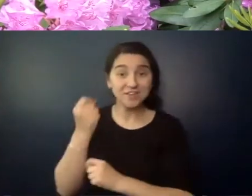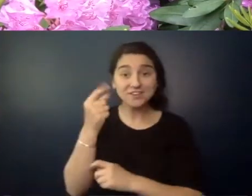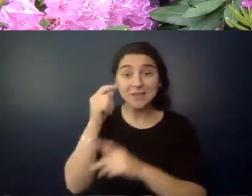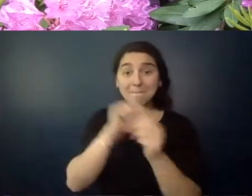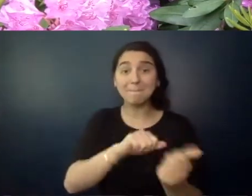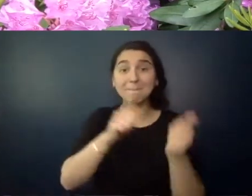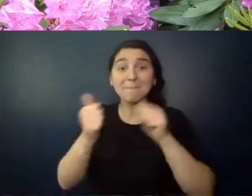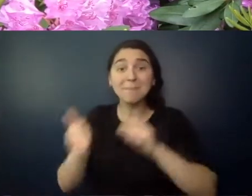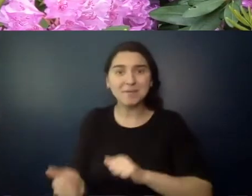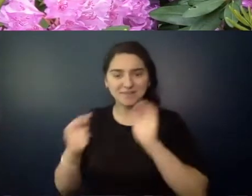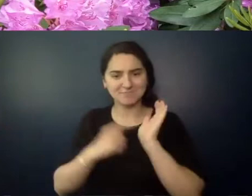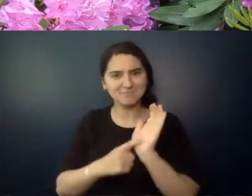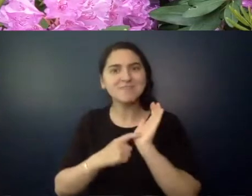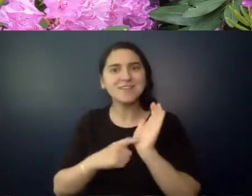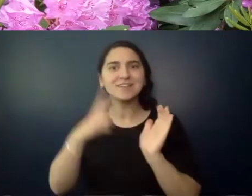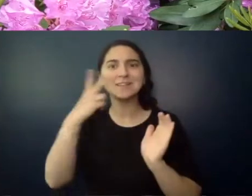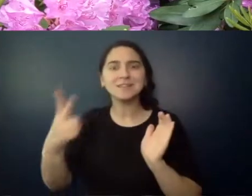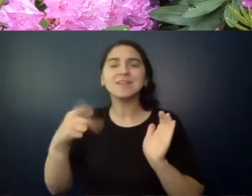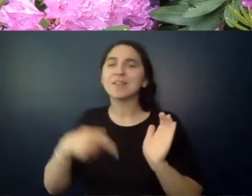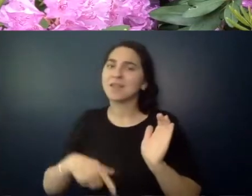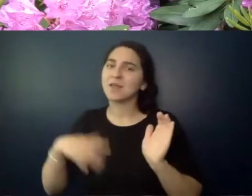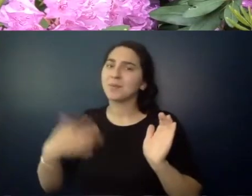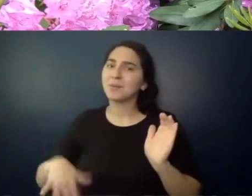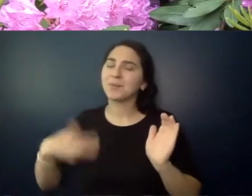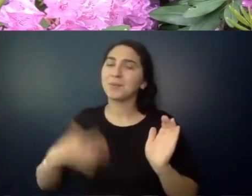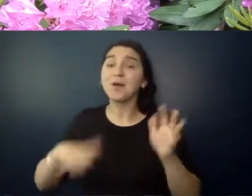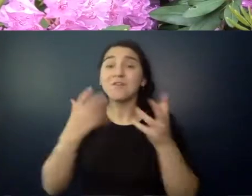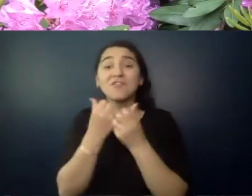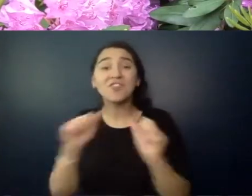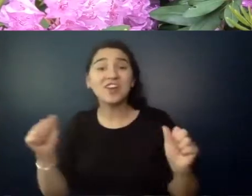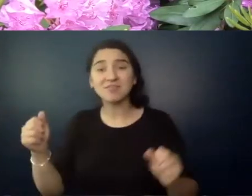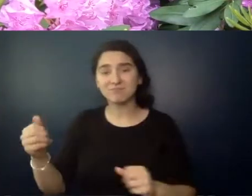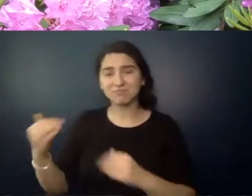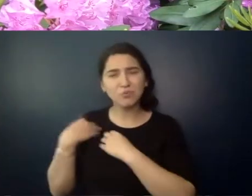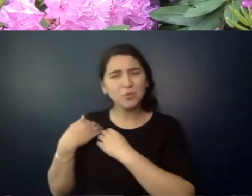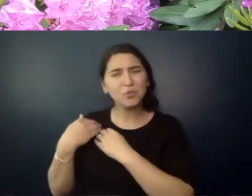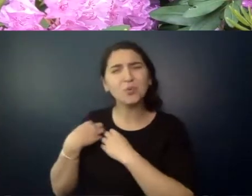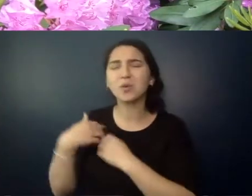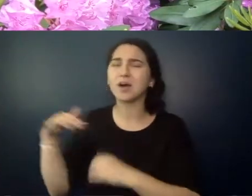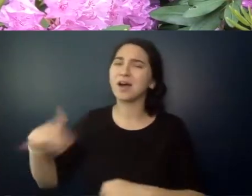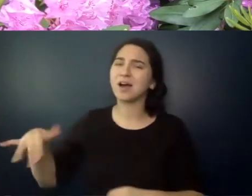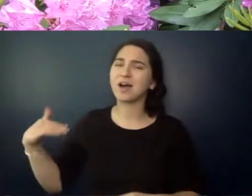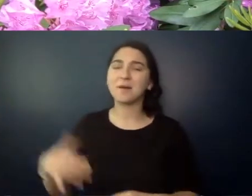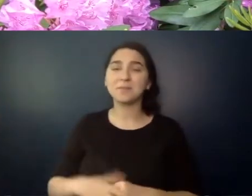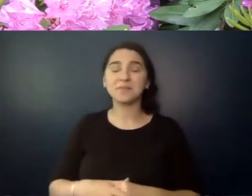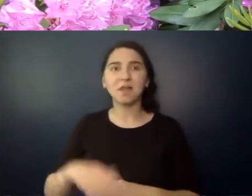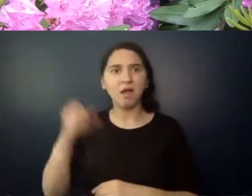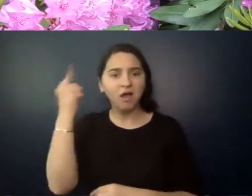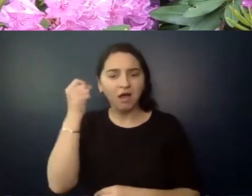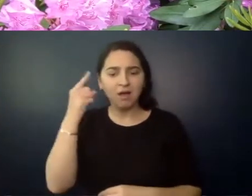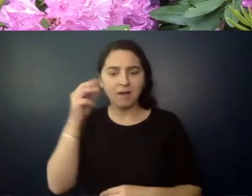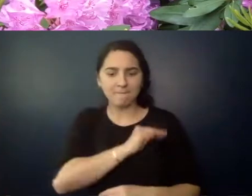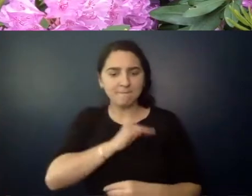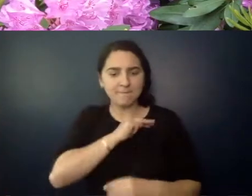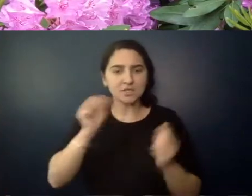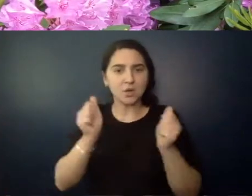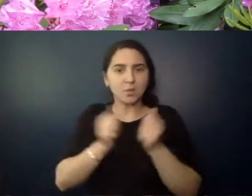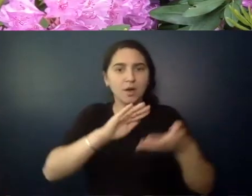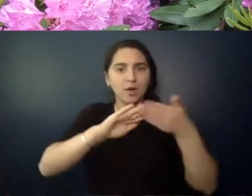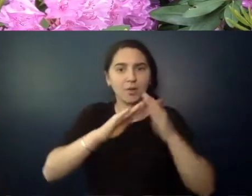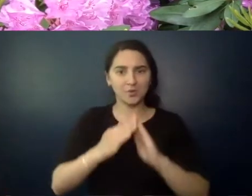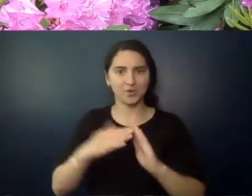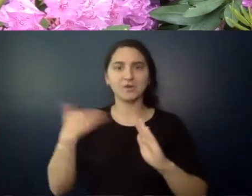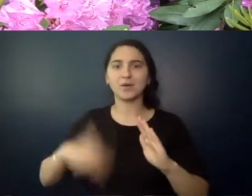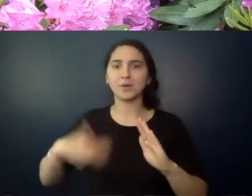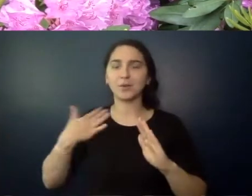traditions. The Baptist elements of their worship are evident in their ministry of laity, freedom of conscience, and a sense of mission